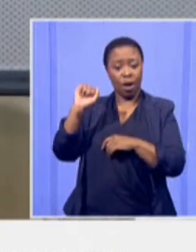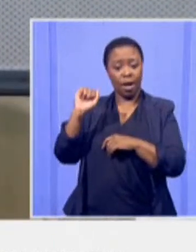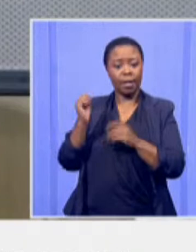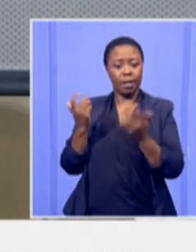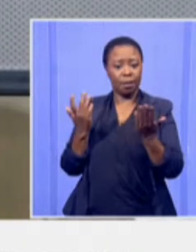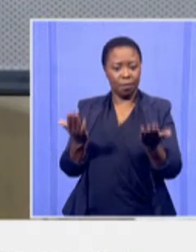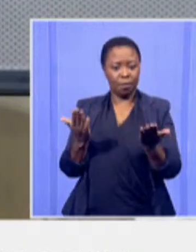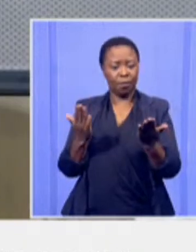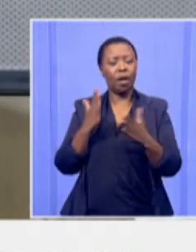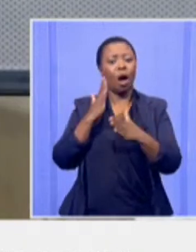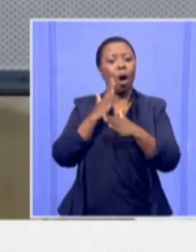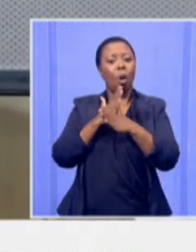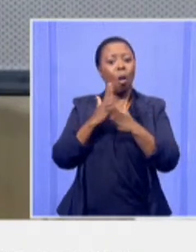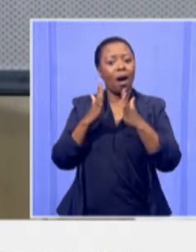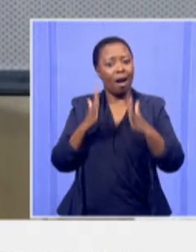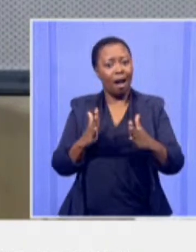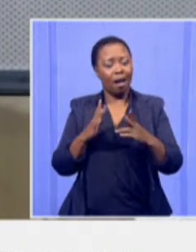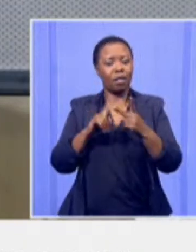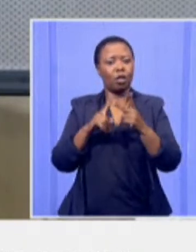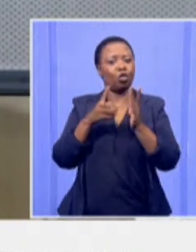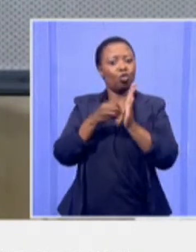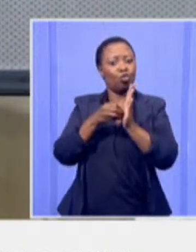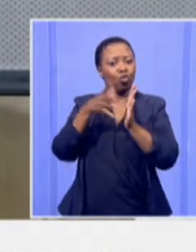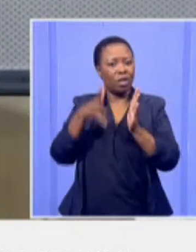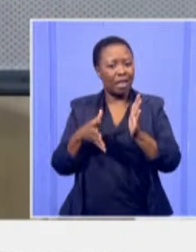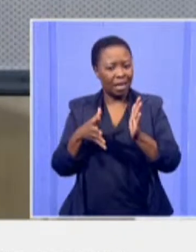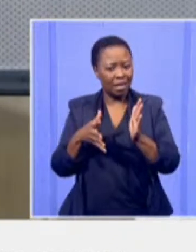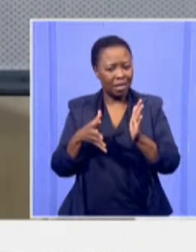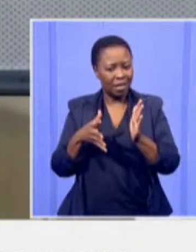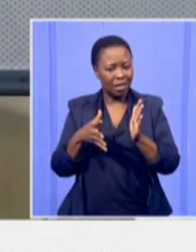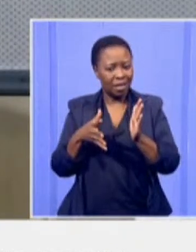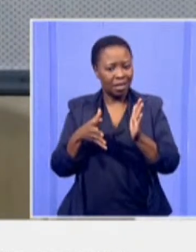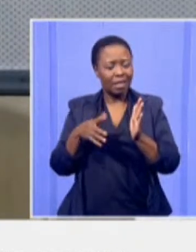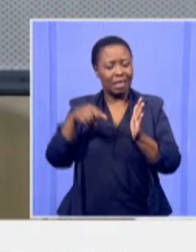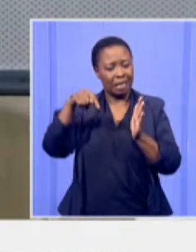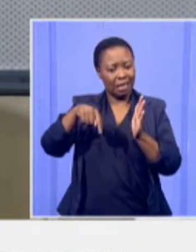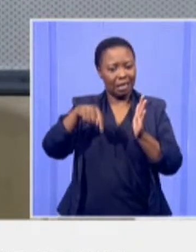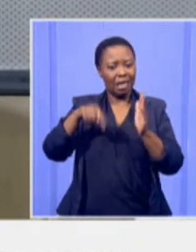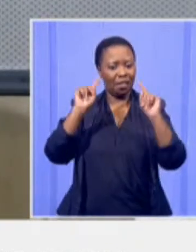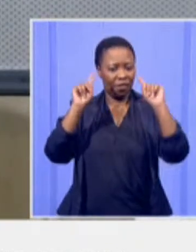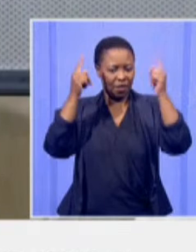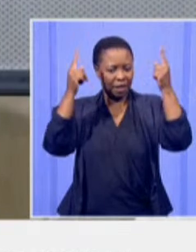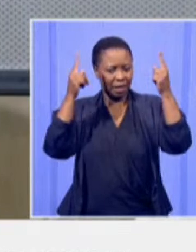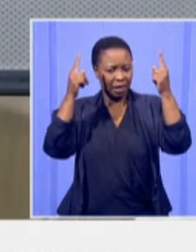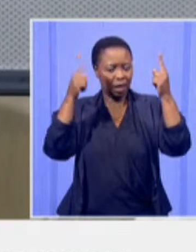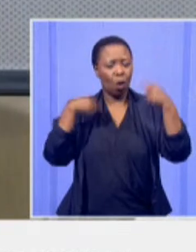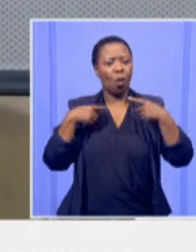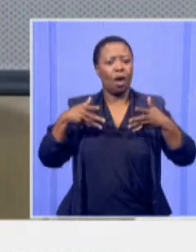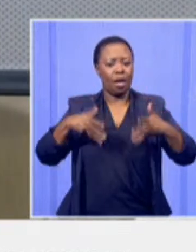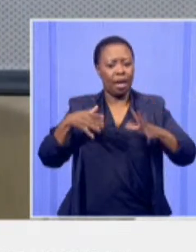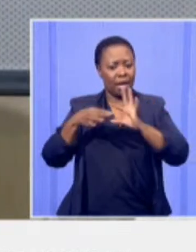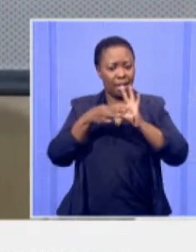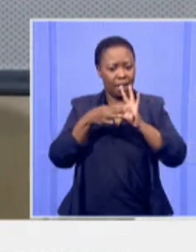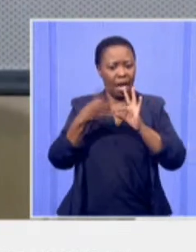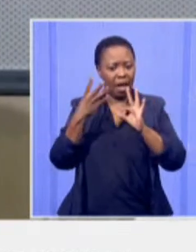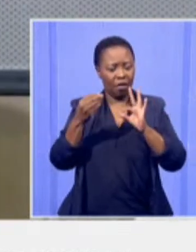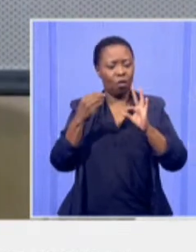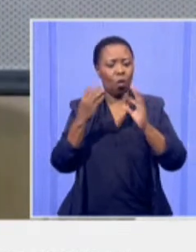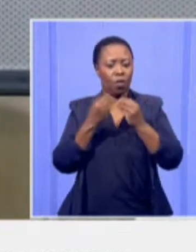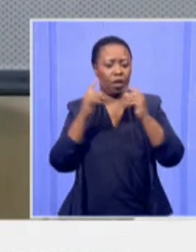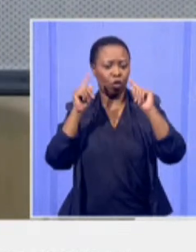workers and students at Wits, we also have a serious relationship with the students because apart